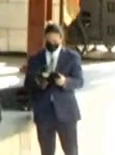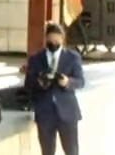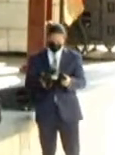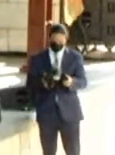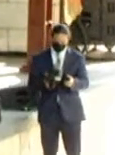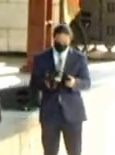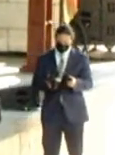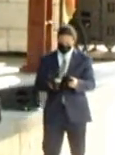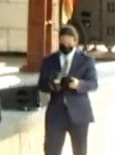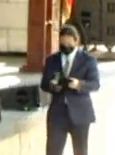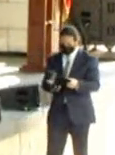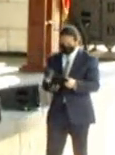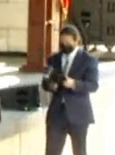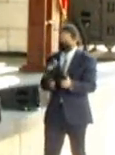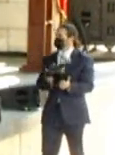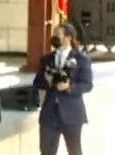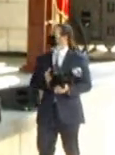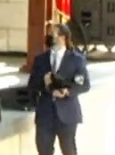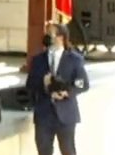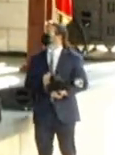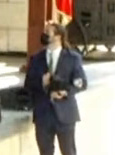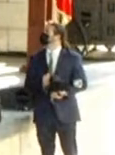Maya J. Stanton.